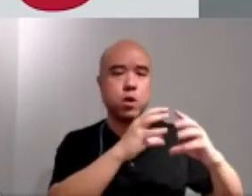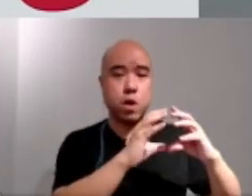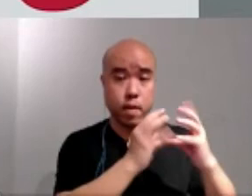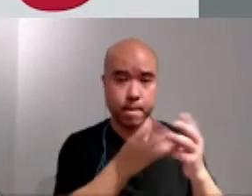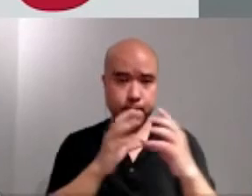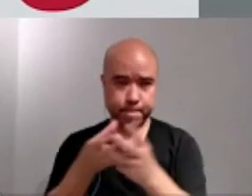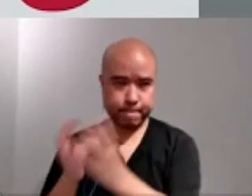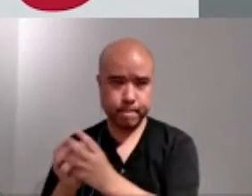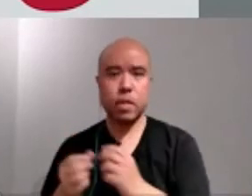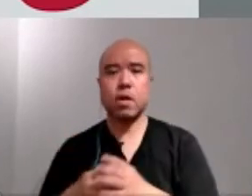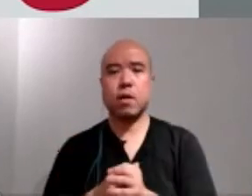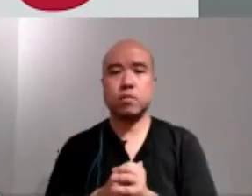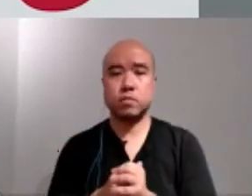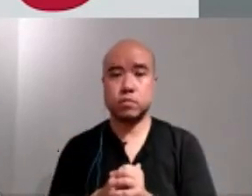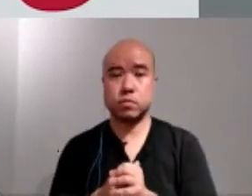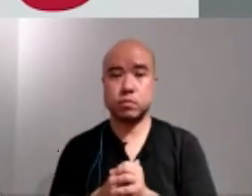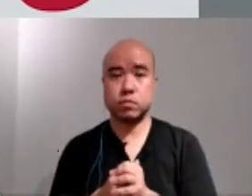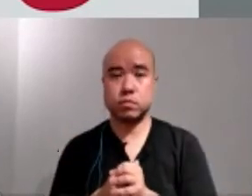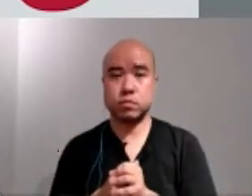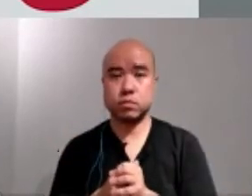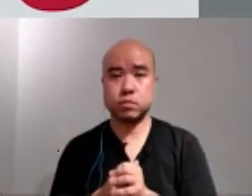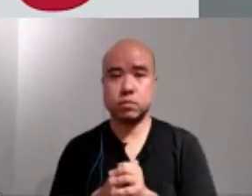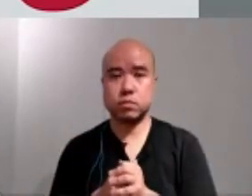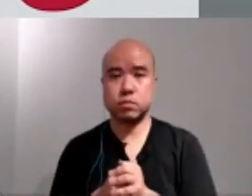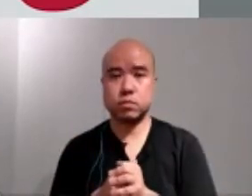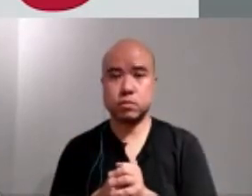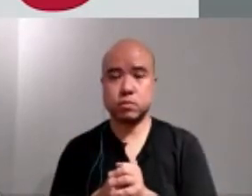subsidiary companies as social venture. And then